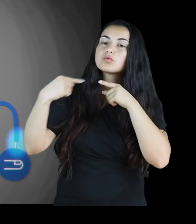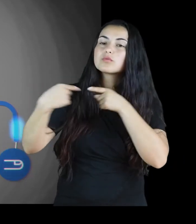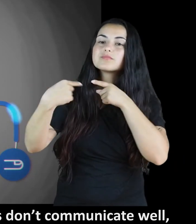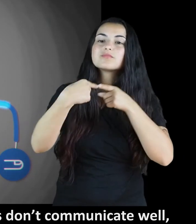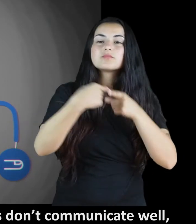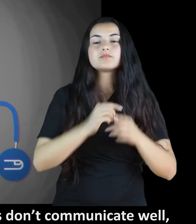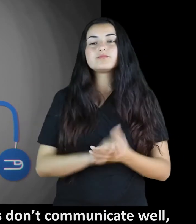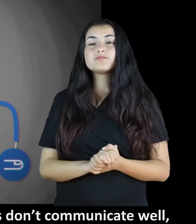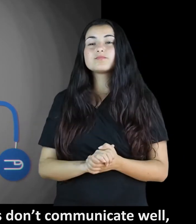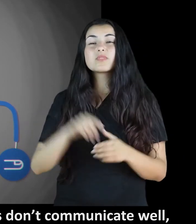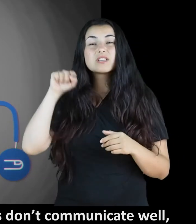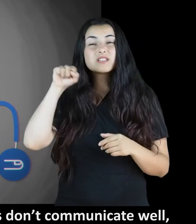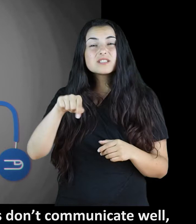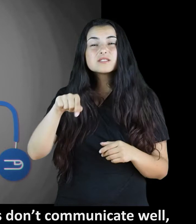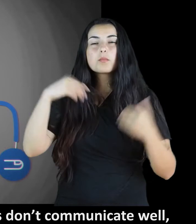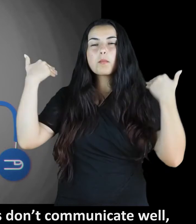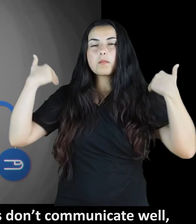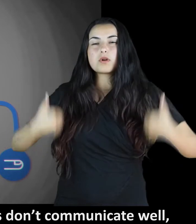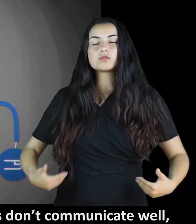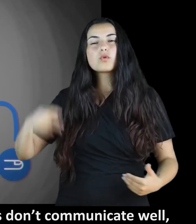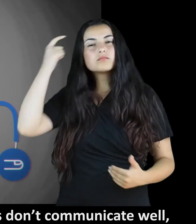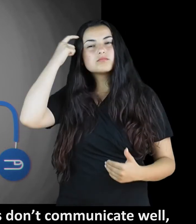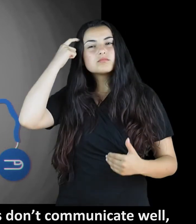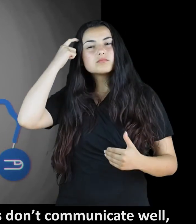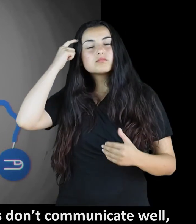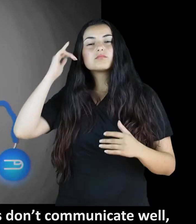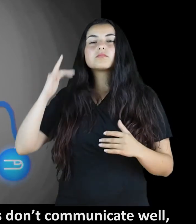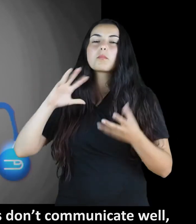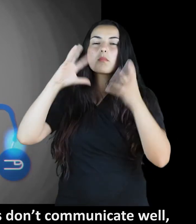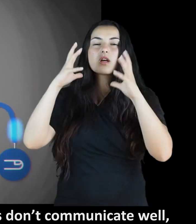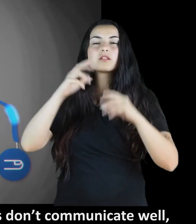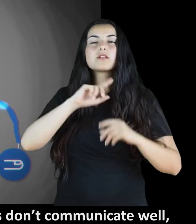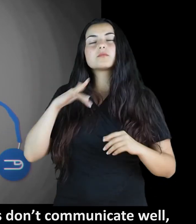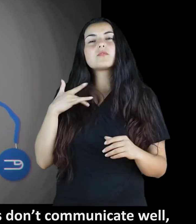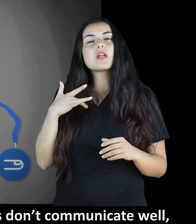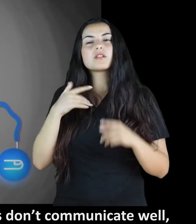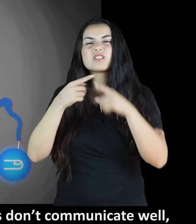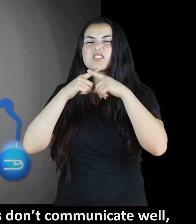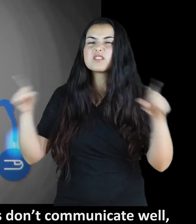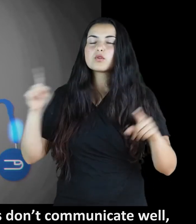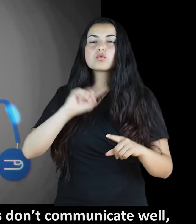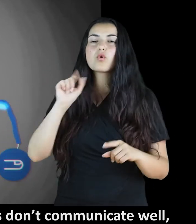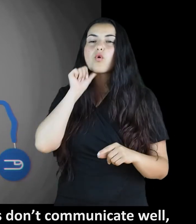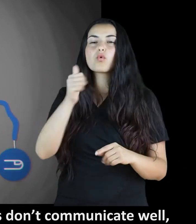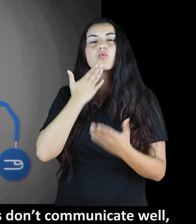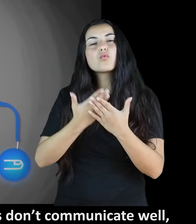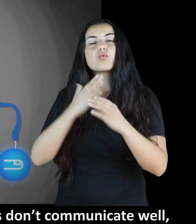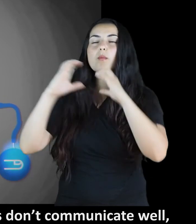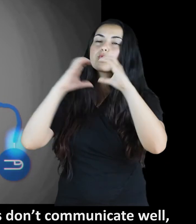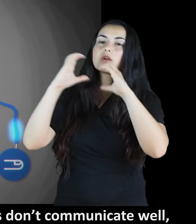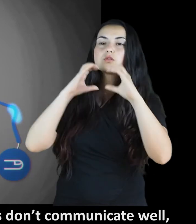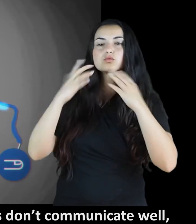people. However, when a person's brain and its senses don't communicate well, the brain can